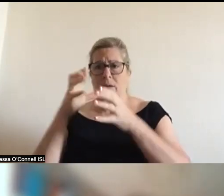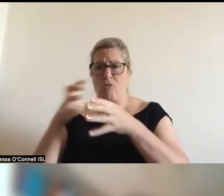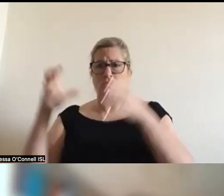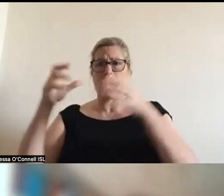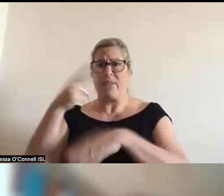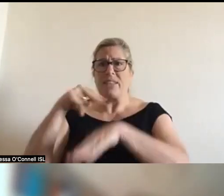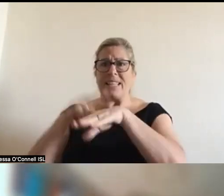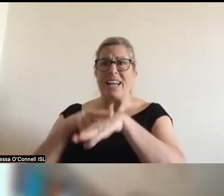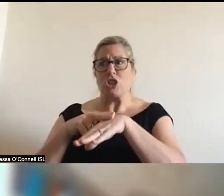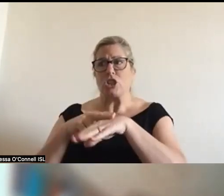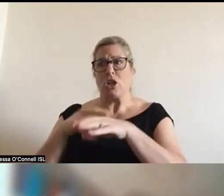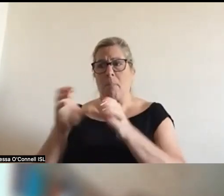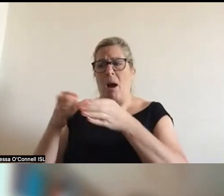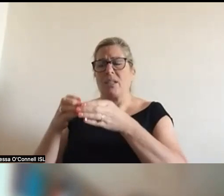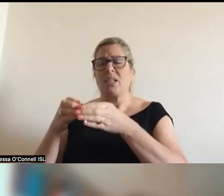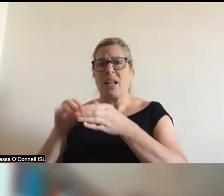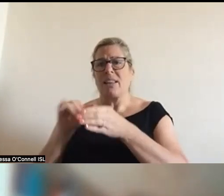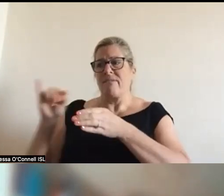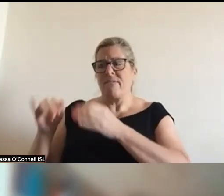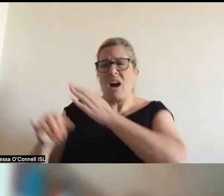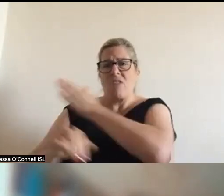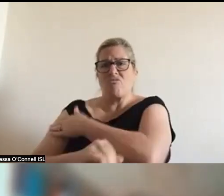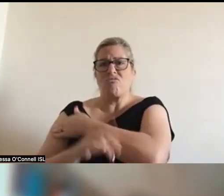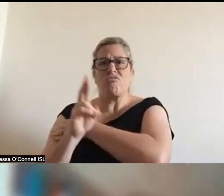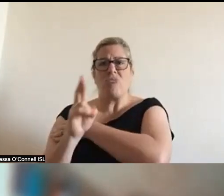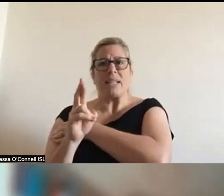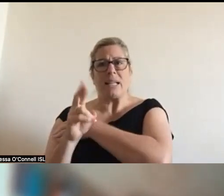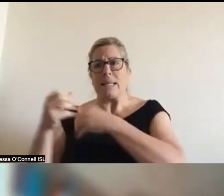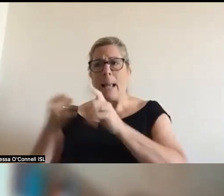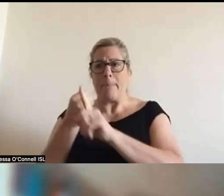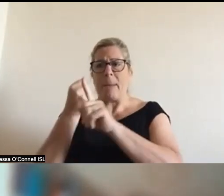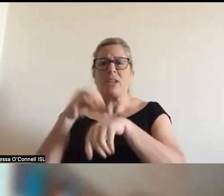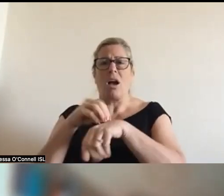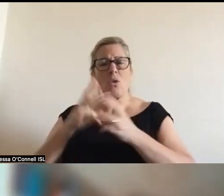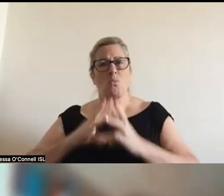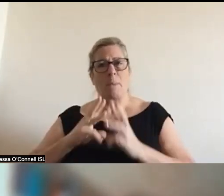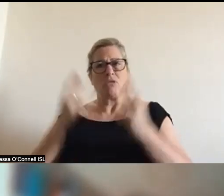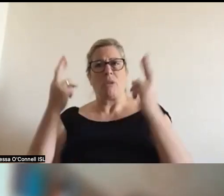the far right, and its impact, I suppose, on women's representation, women's rights legislation?